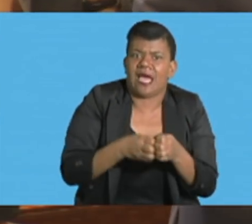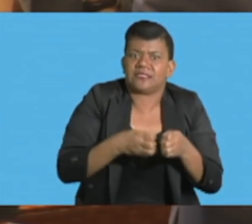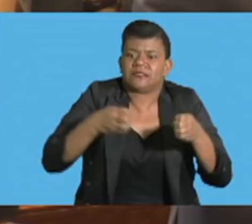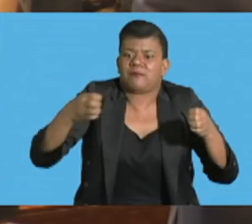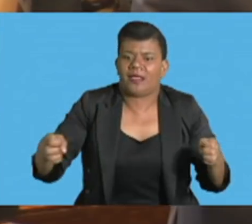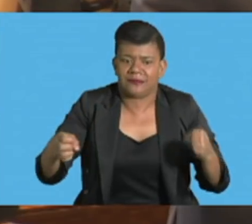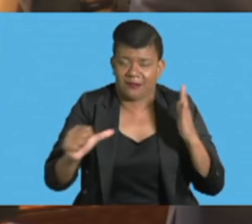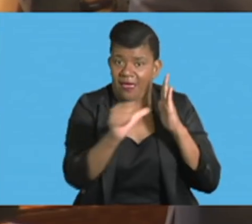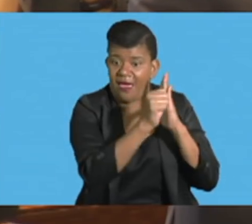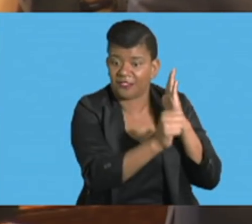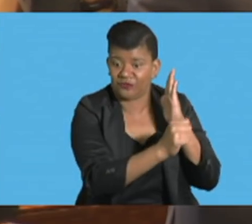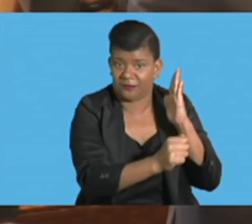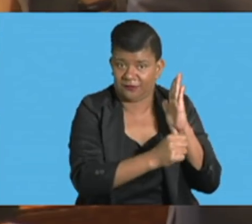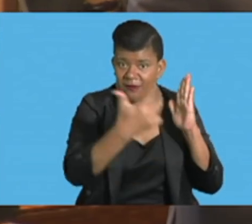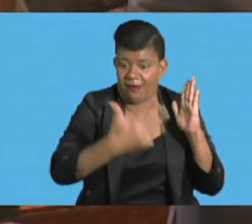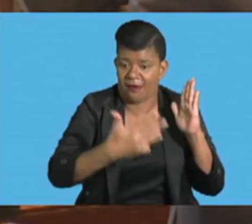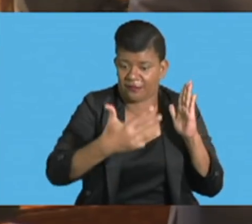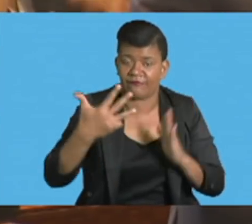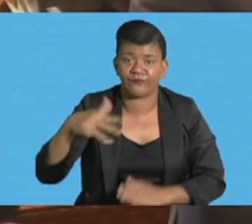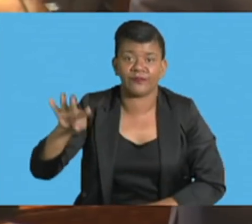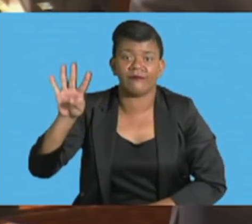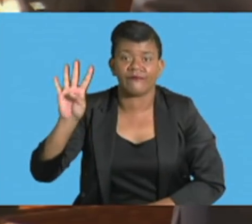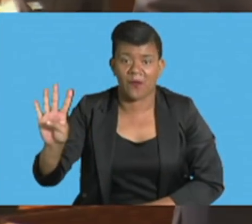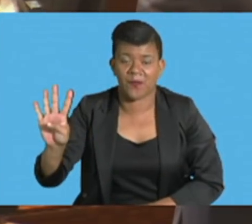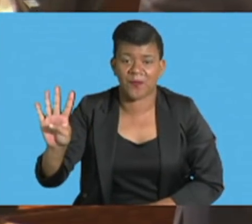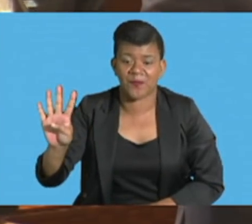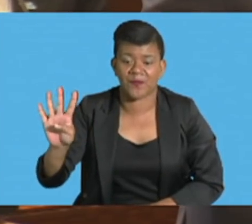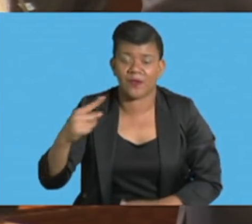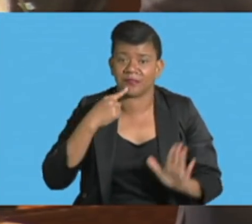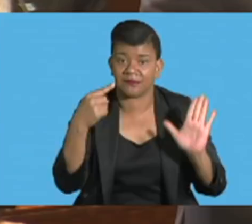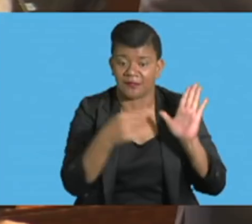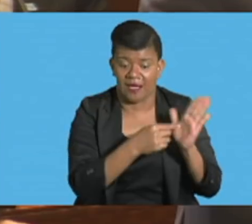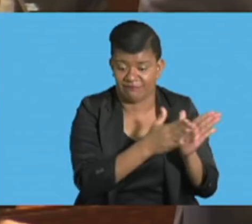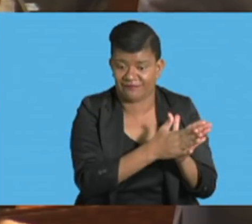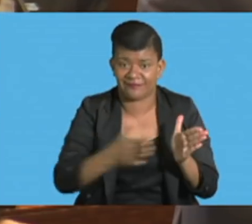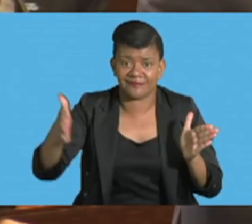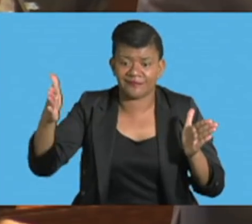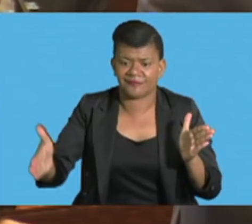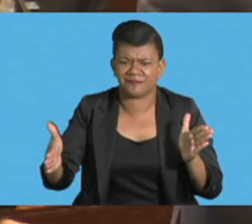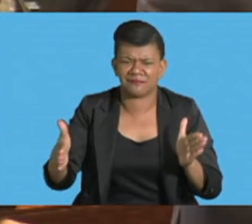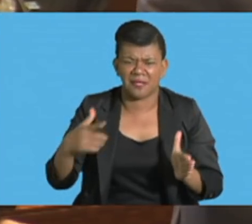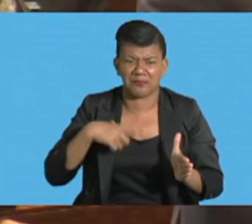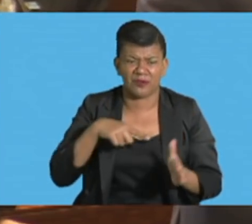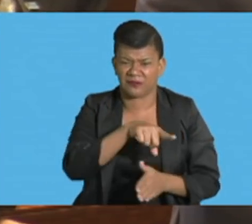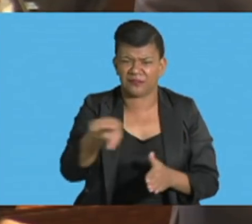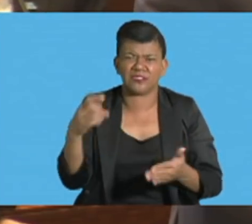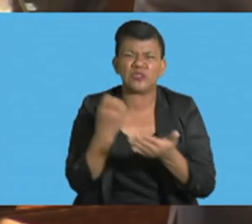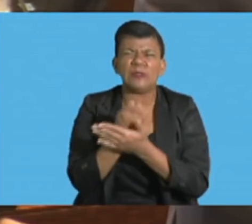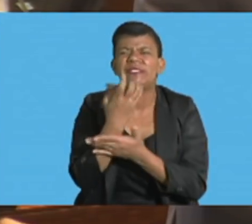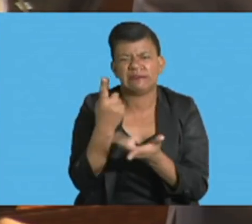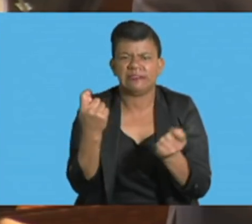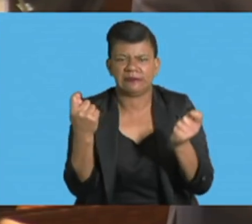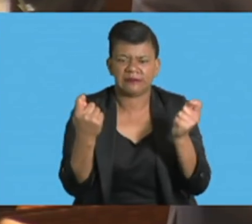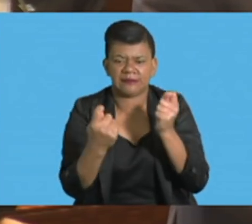1944, evolving the ministry to adapt to an evolving economy and changing society.